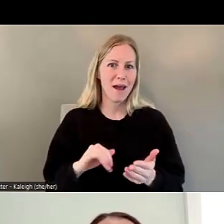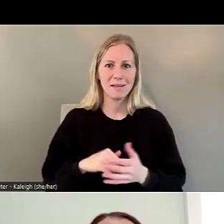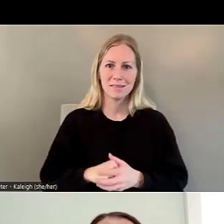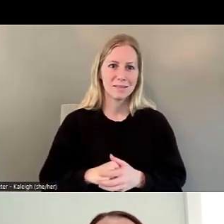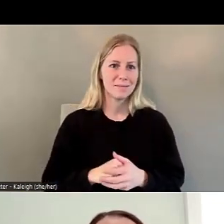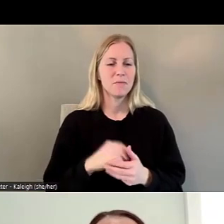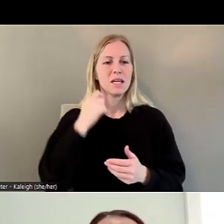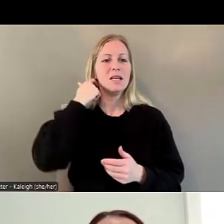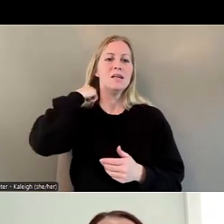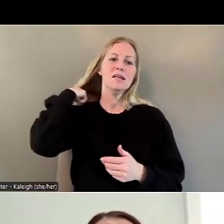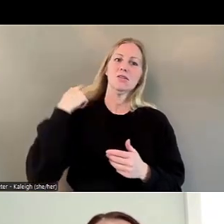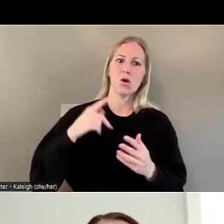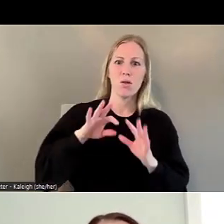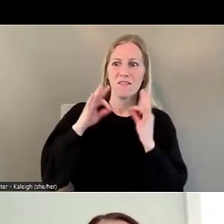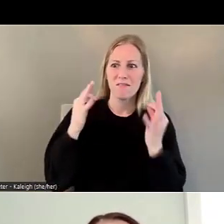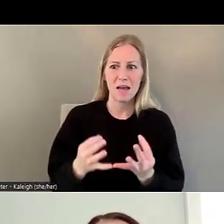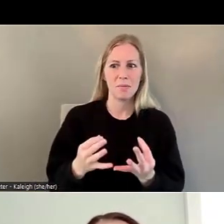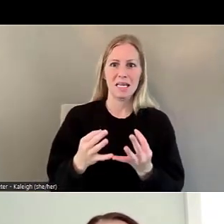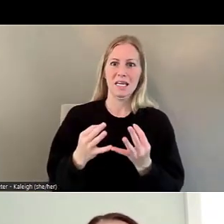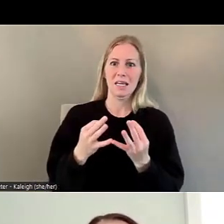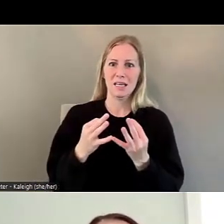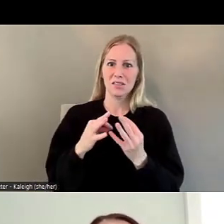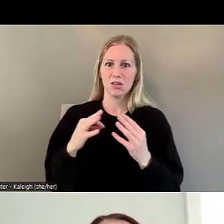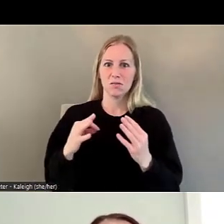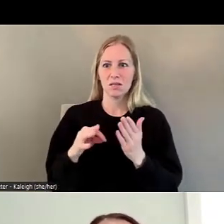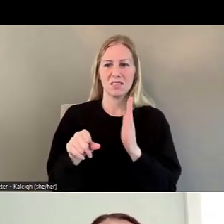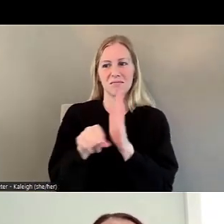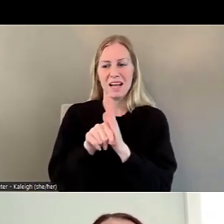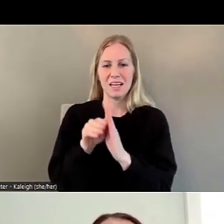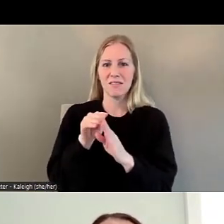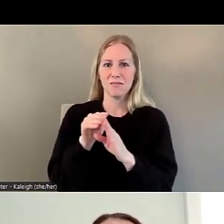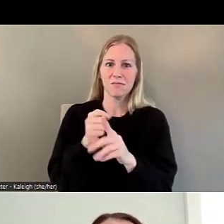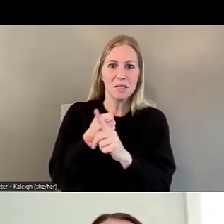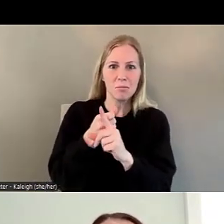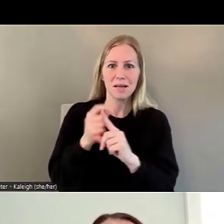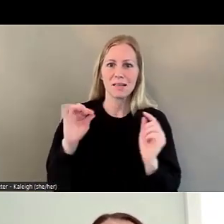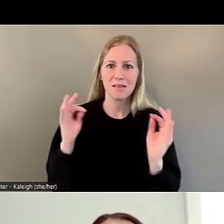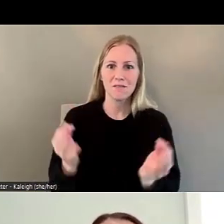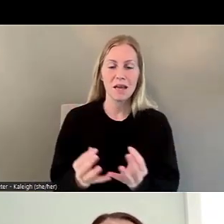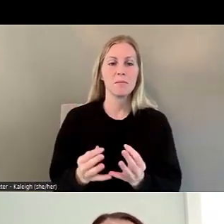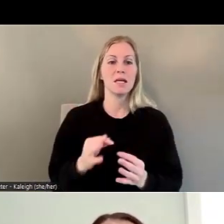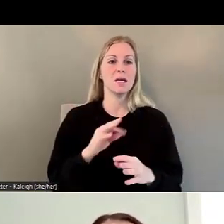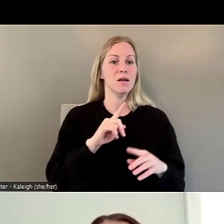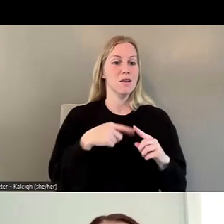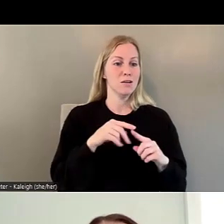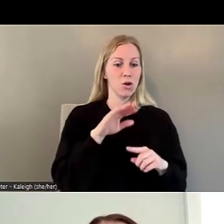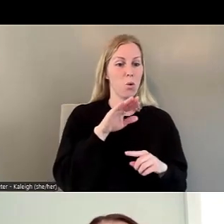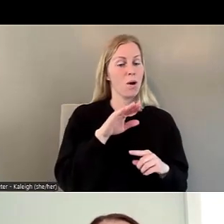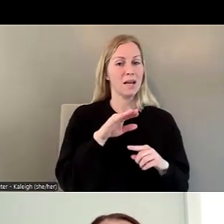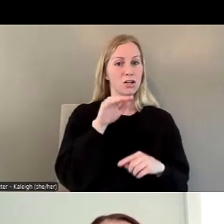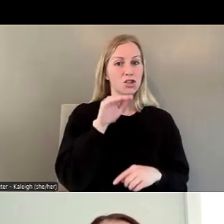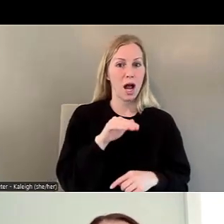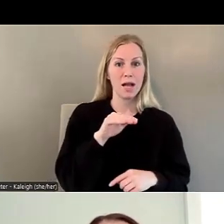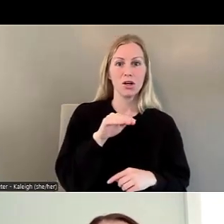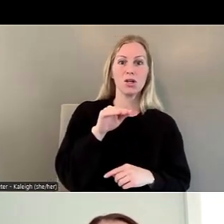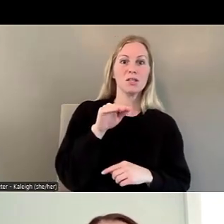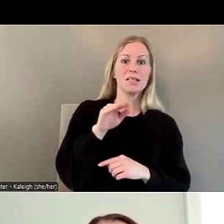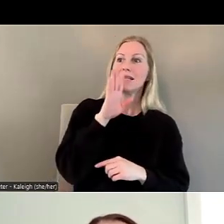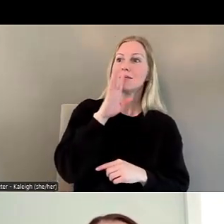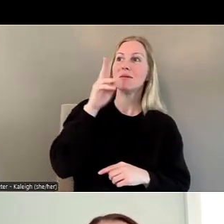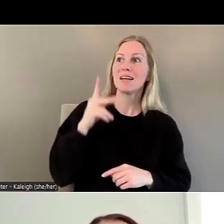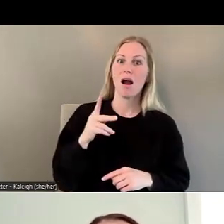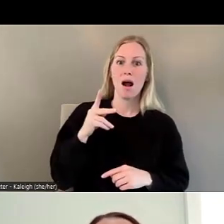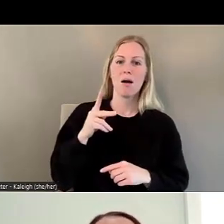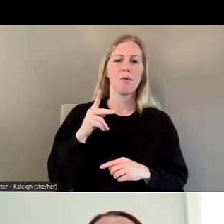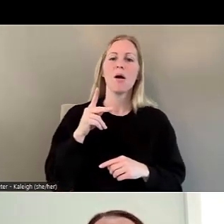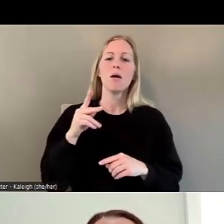family goes into survival mode. When families speak up, many times their child's trauma is minimized or dismissed. One parent I spoke with told me